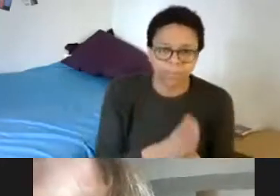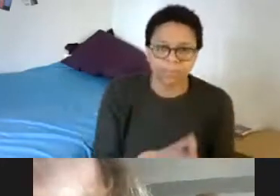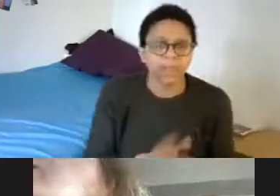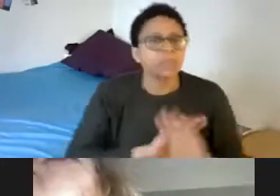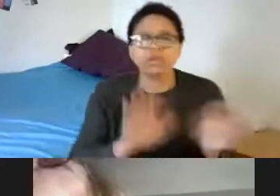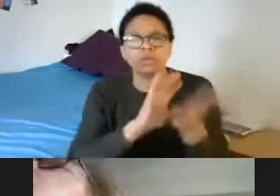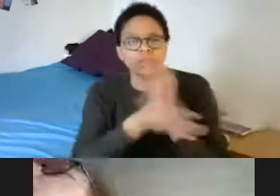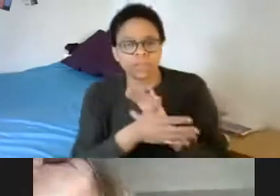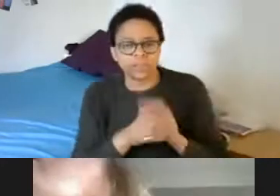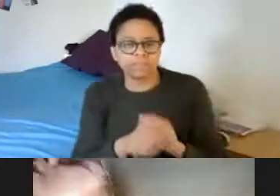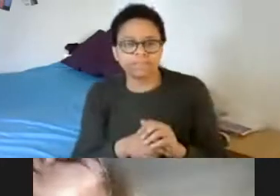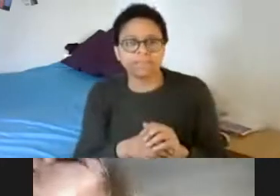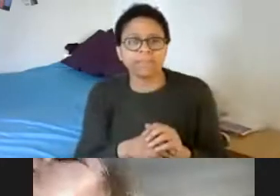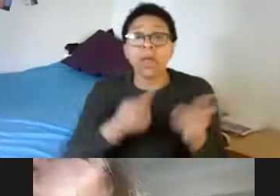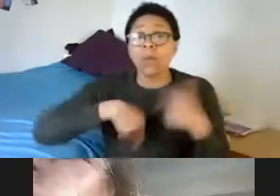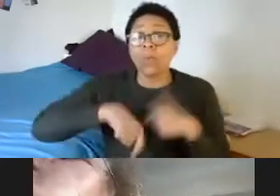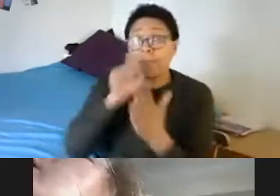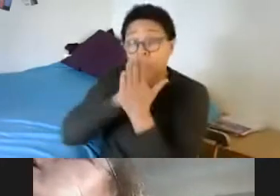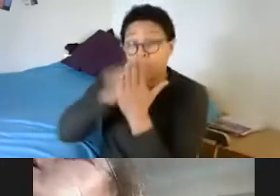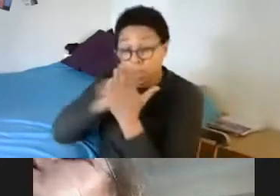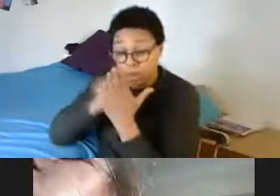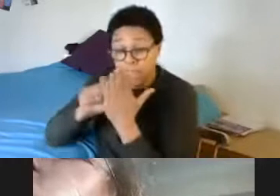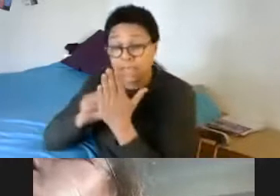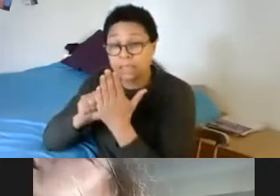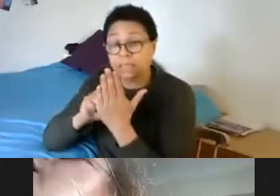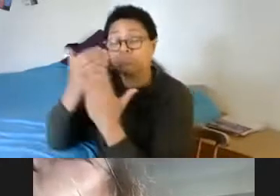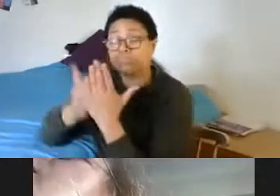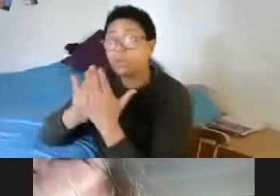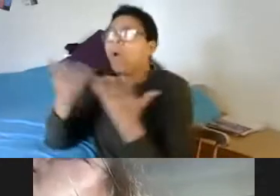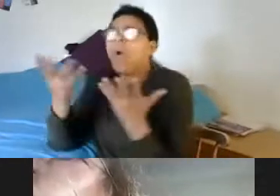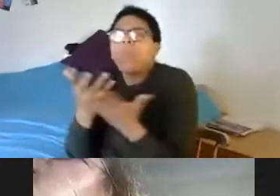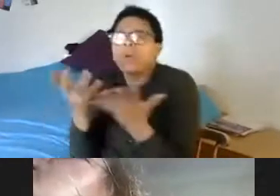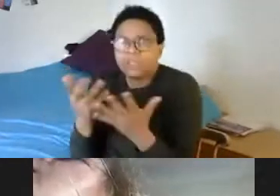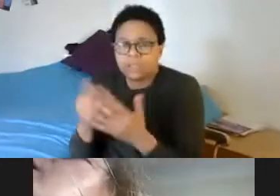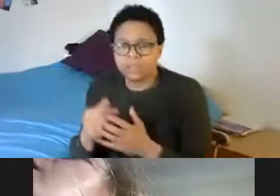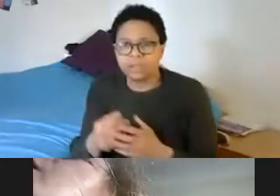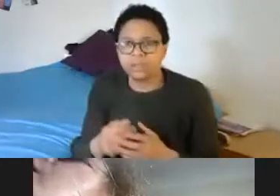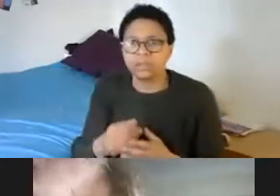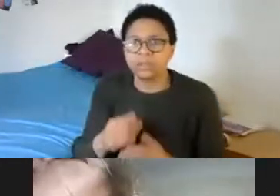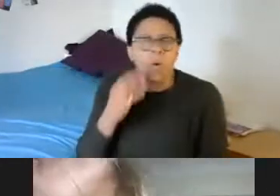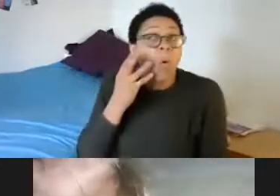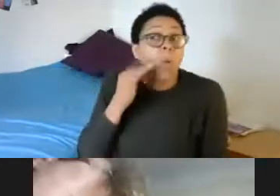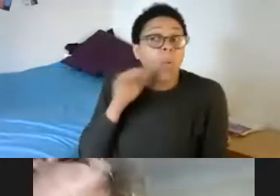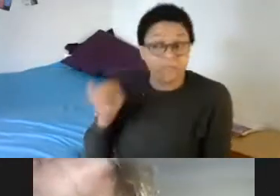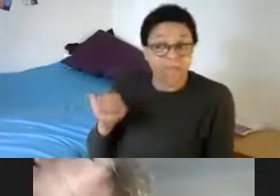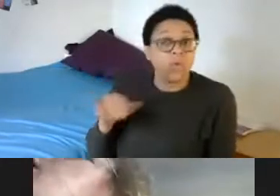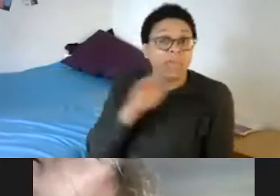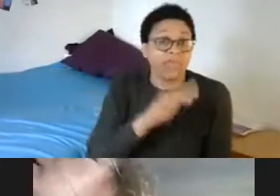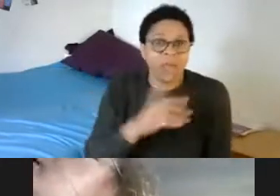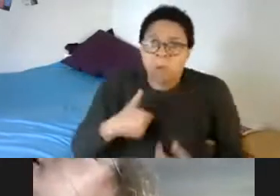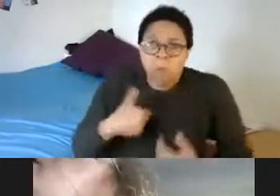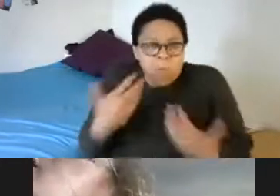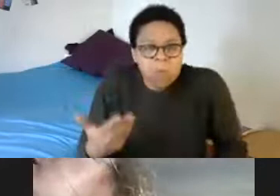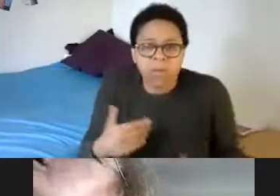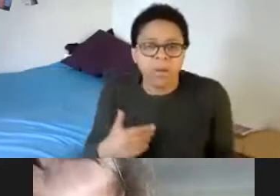And we'll also be noting it in the catalogue records or where it is. I'm not sure if or when that'll be publicly available, but certainly from our point of view, we'll